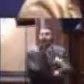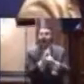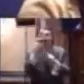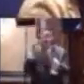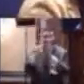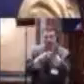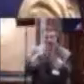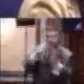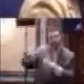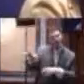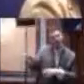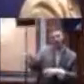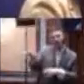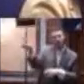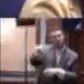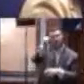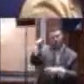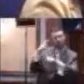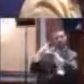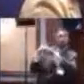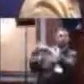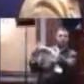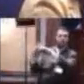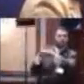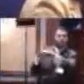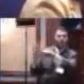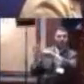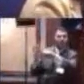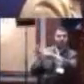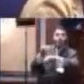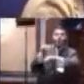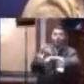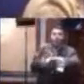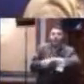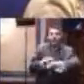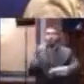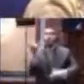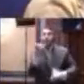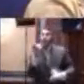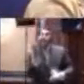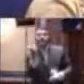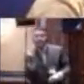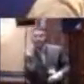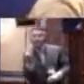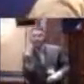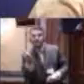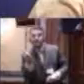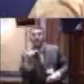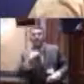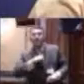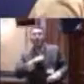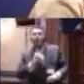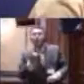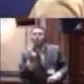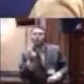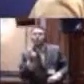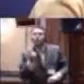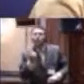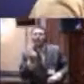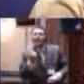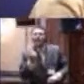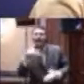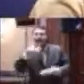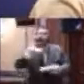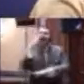was in place implementing or to uphold apartheid. And I'll give examples of some